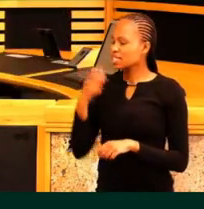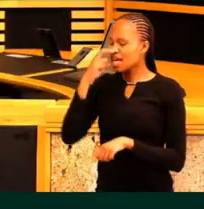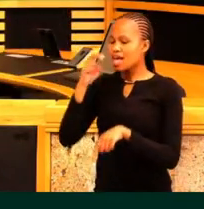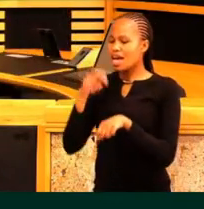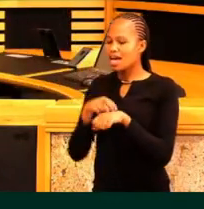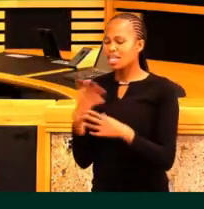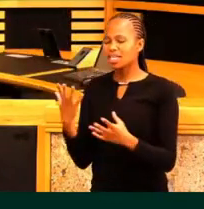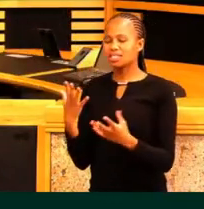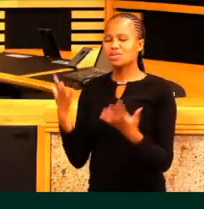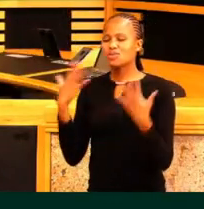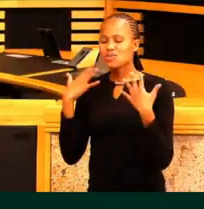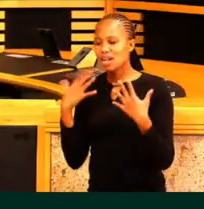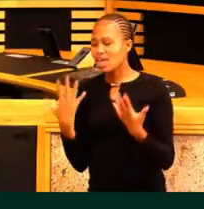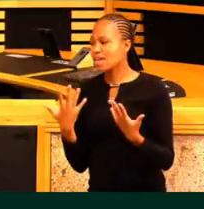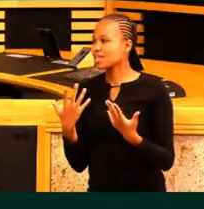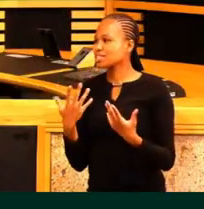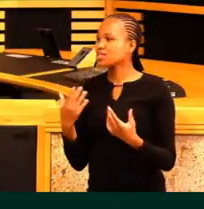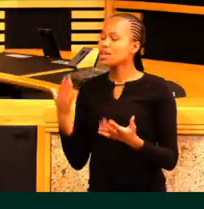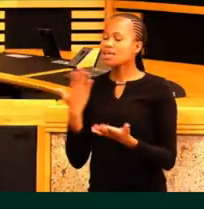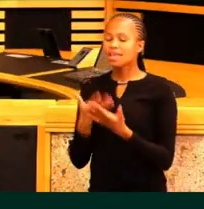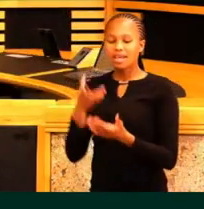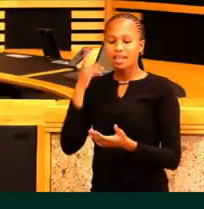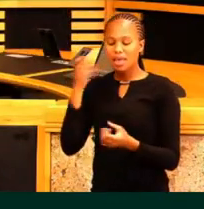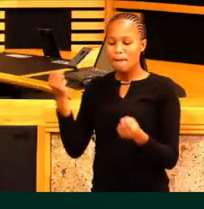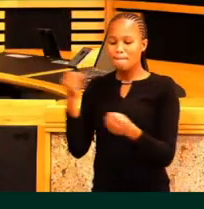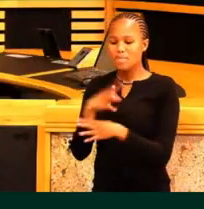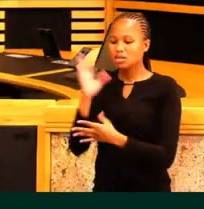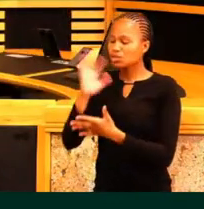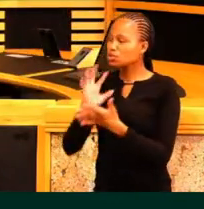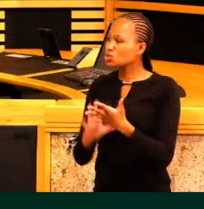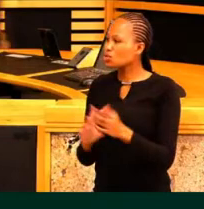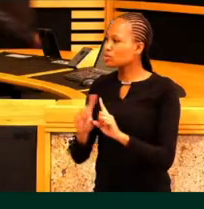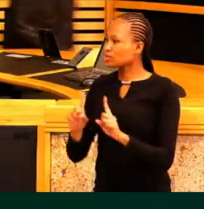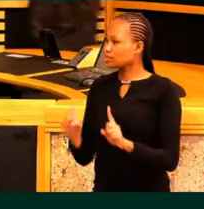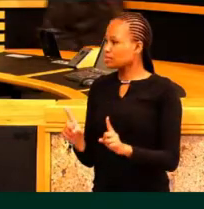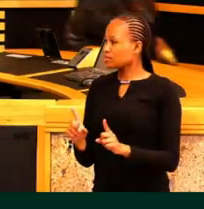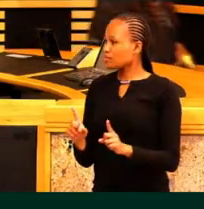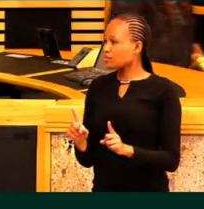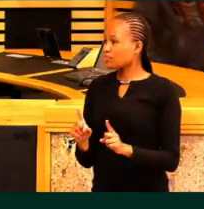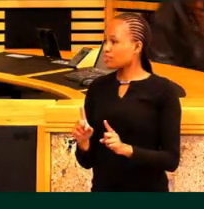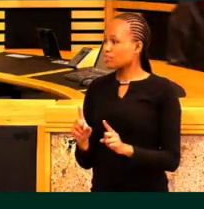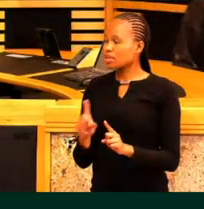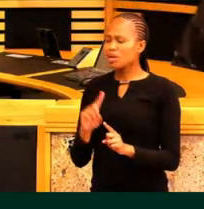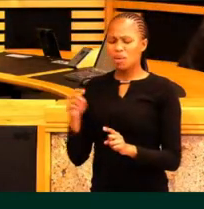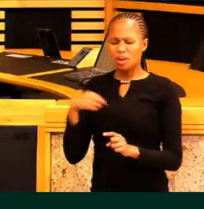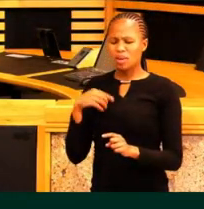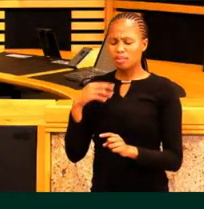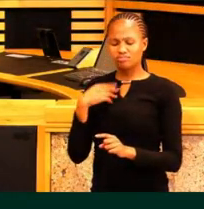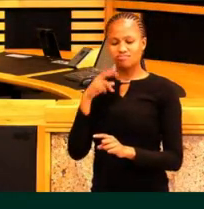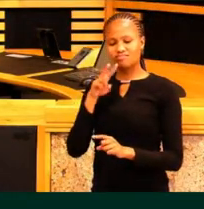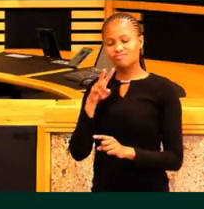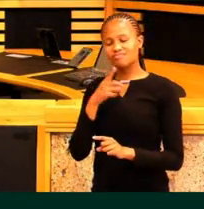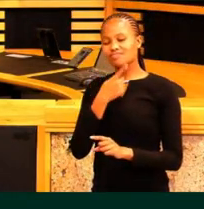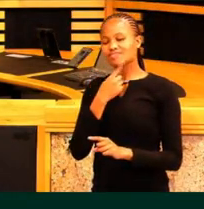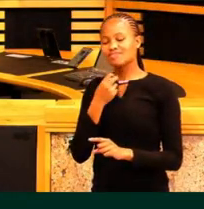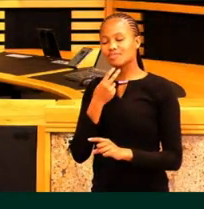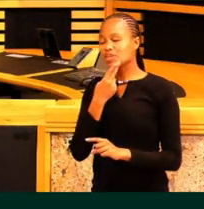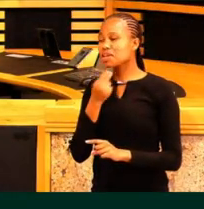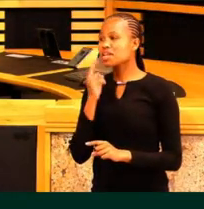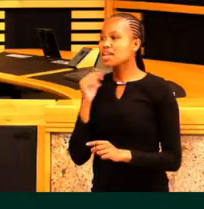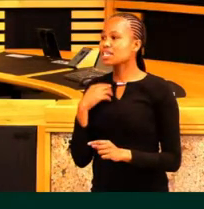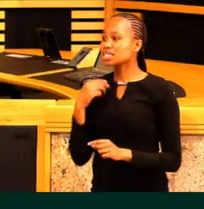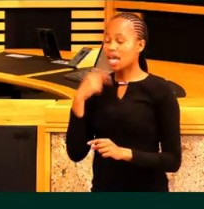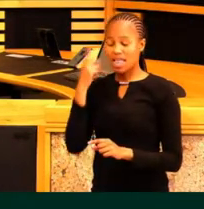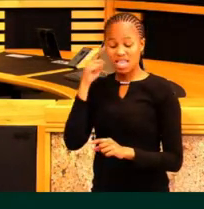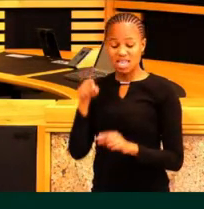hear all funny stories that people say at a point of saving our people then I was so inspired I said this is important he said